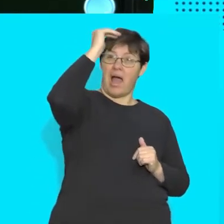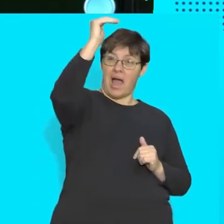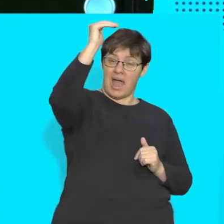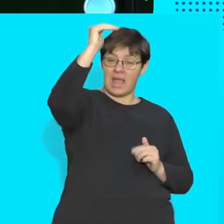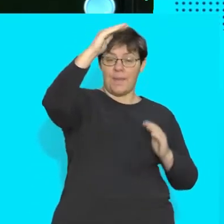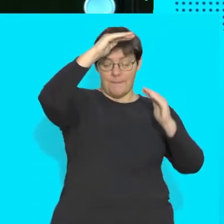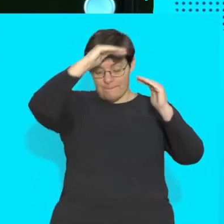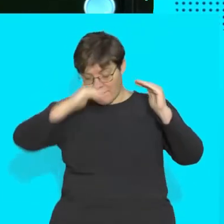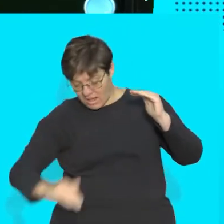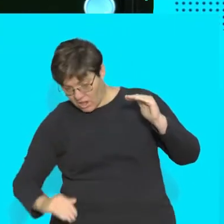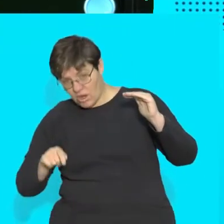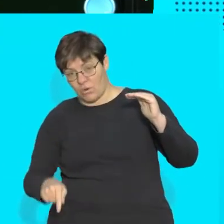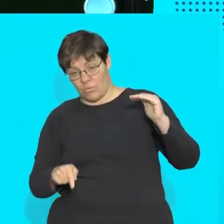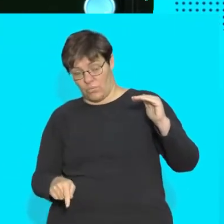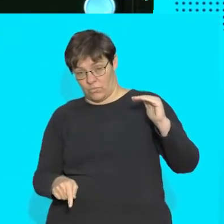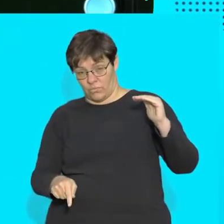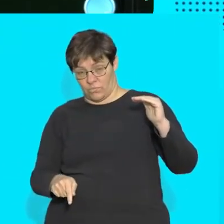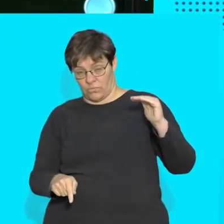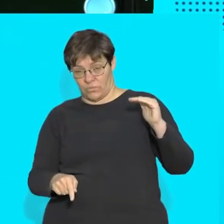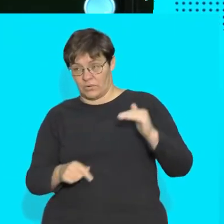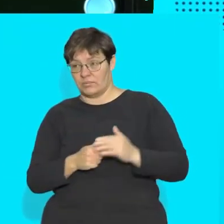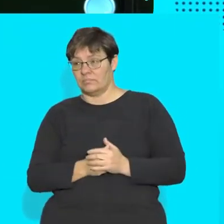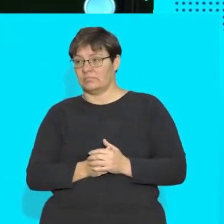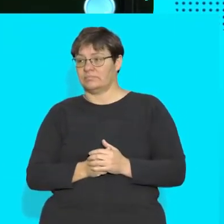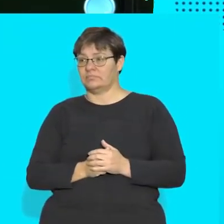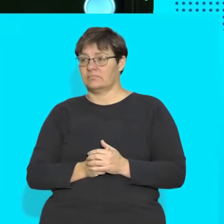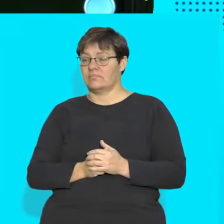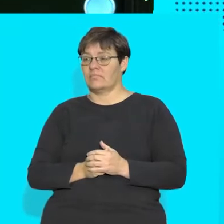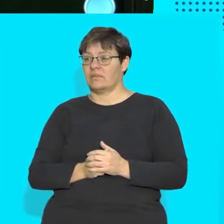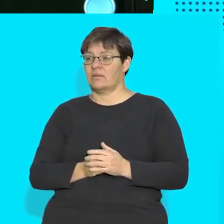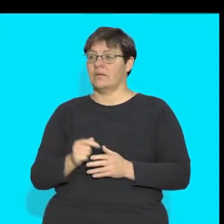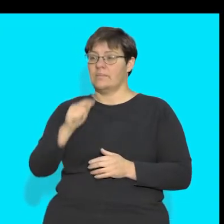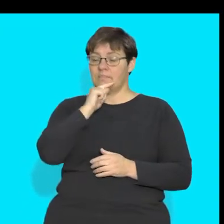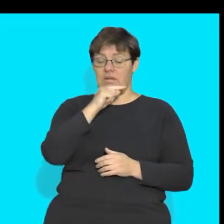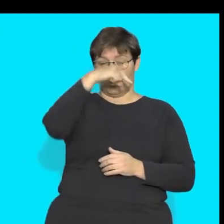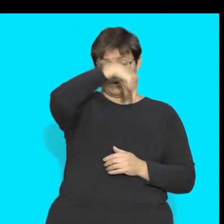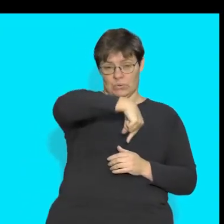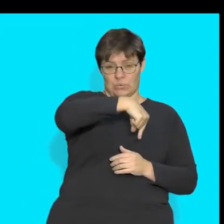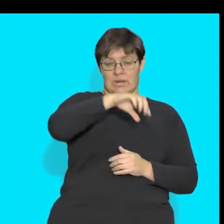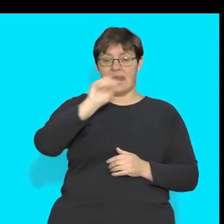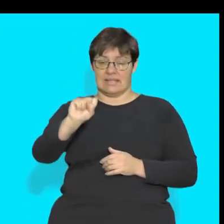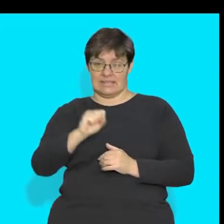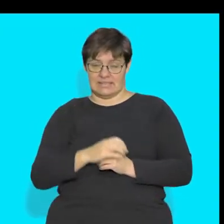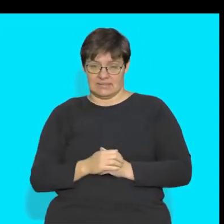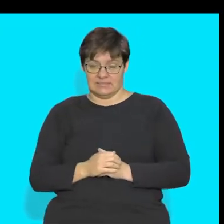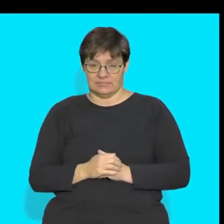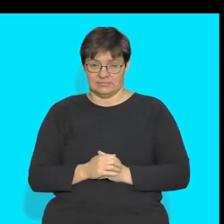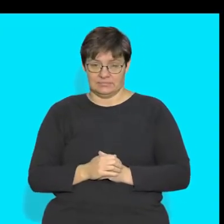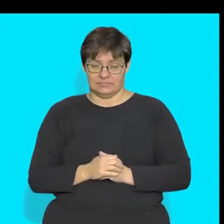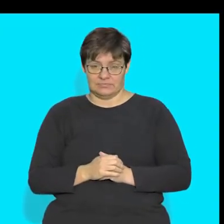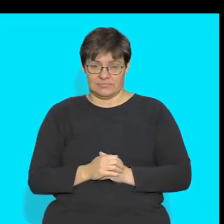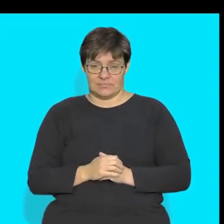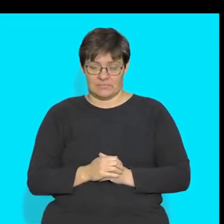high energy level to a low energy level. So it's Q and